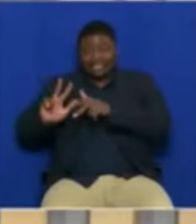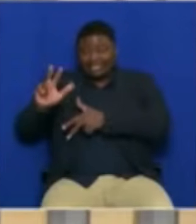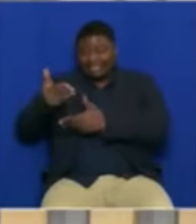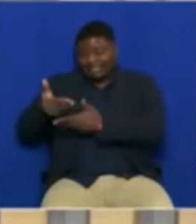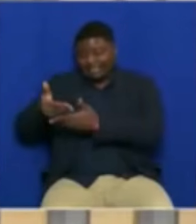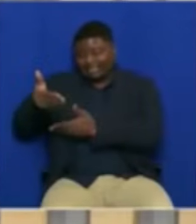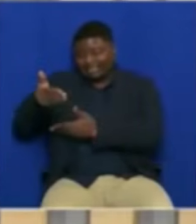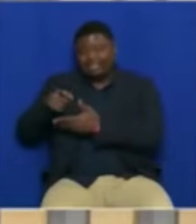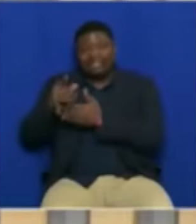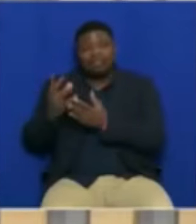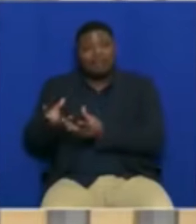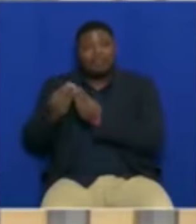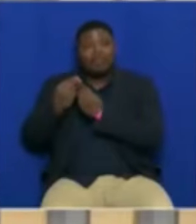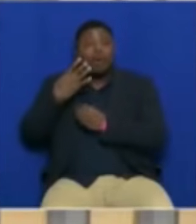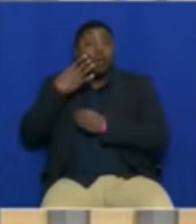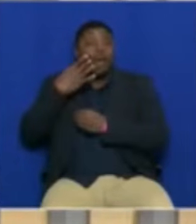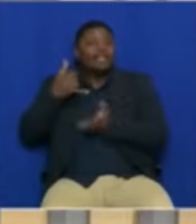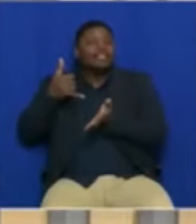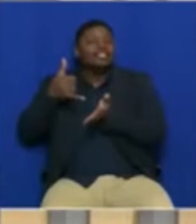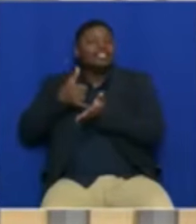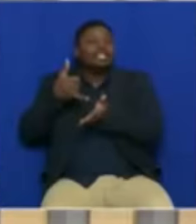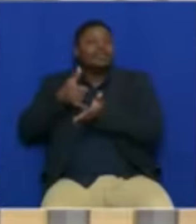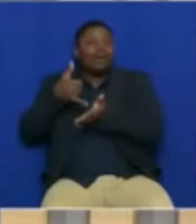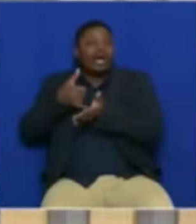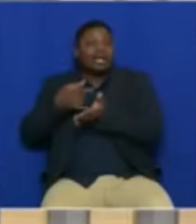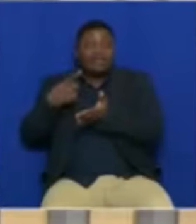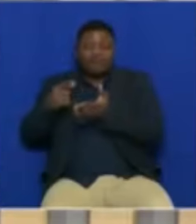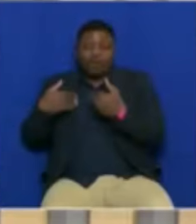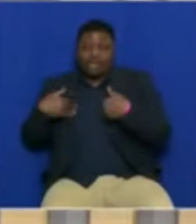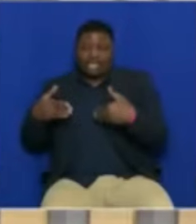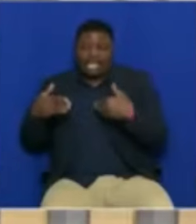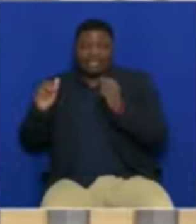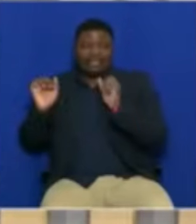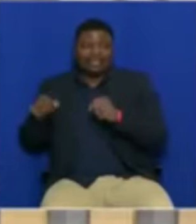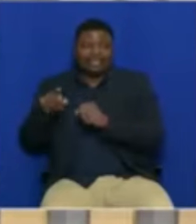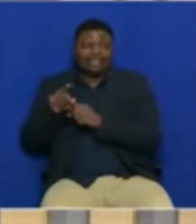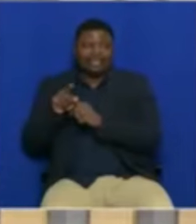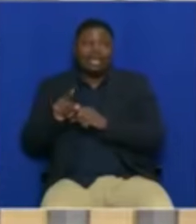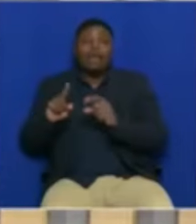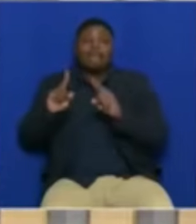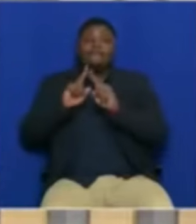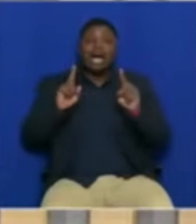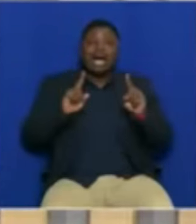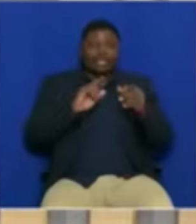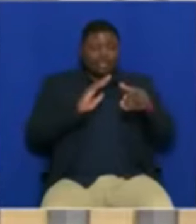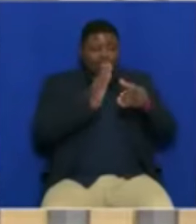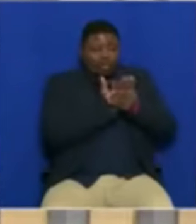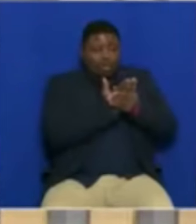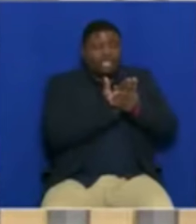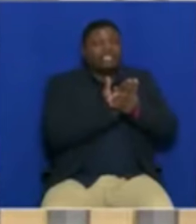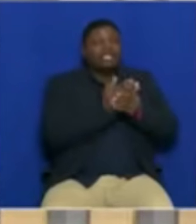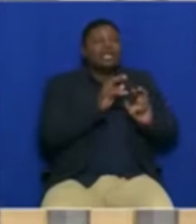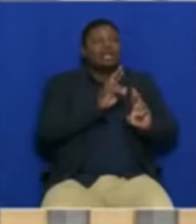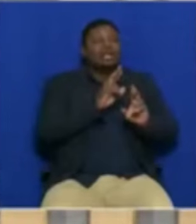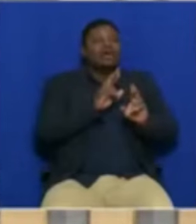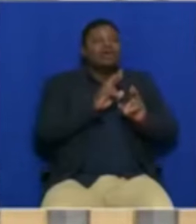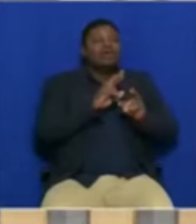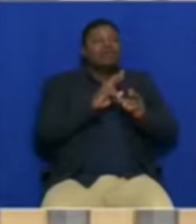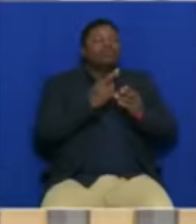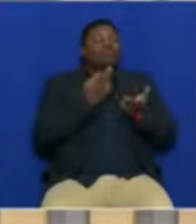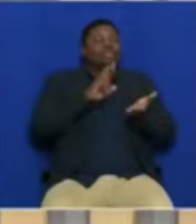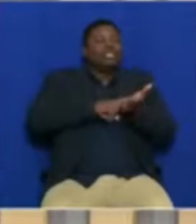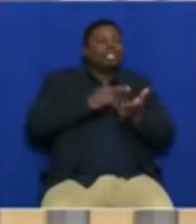start, but at the end of the day, when we look at it, the docket is registered in June, because the preliminary starts first.